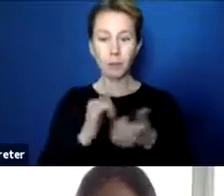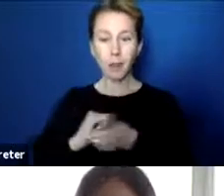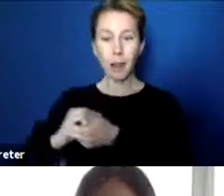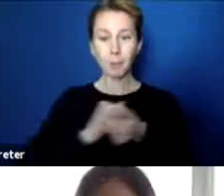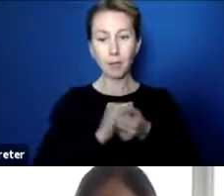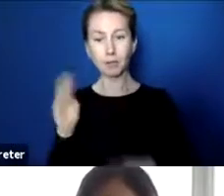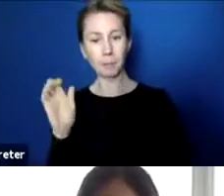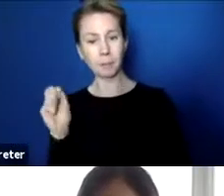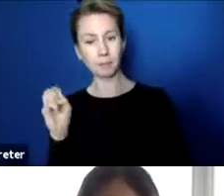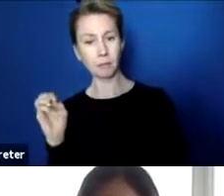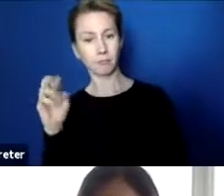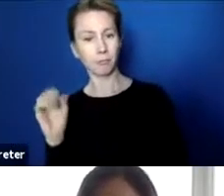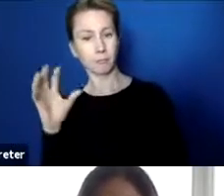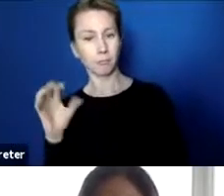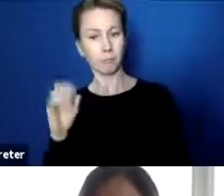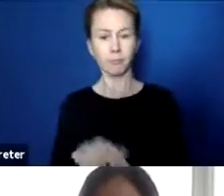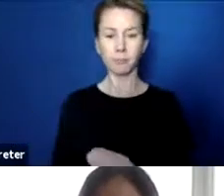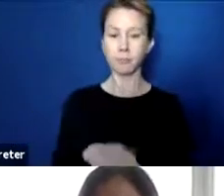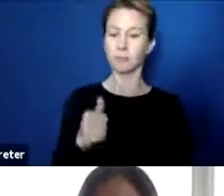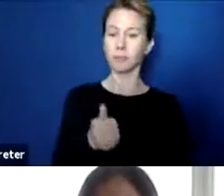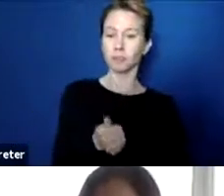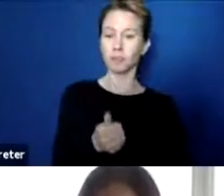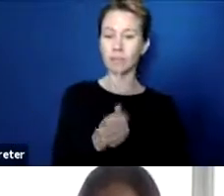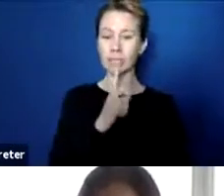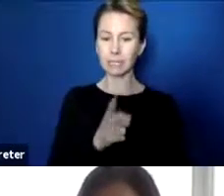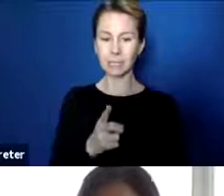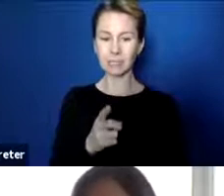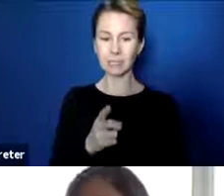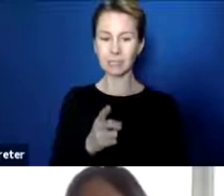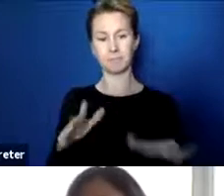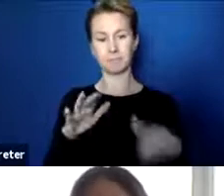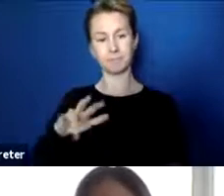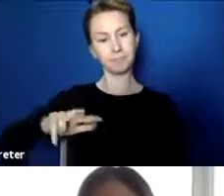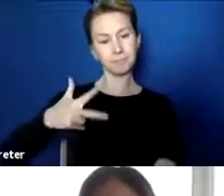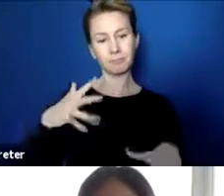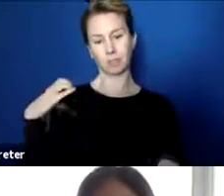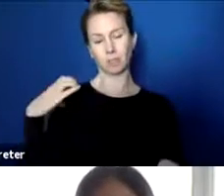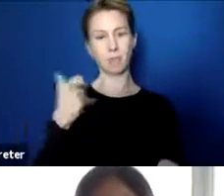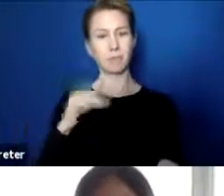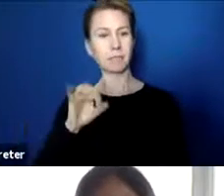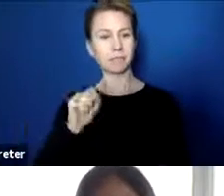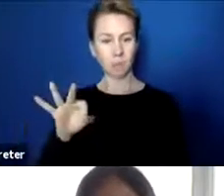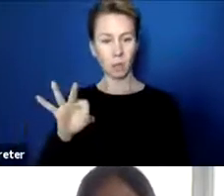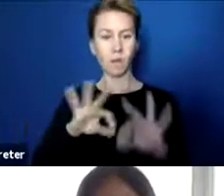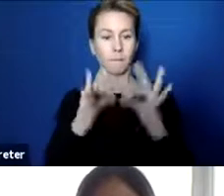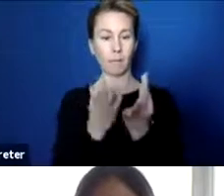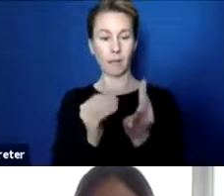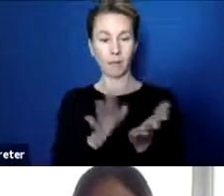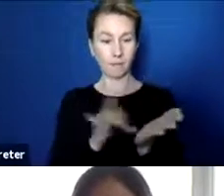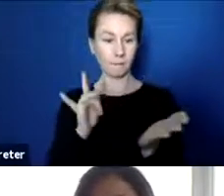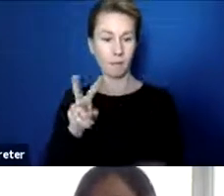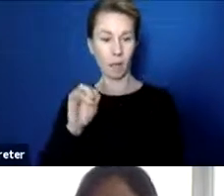counties. Shauna is part of a number of multidisciplinary teams that fight elder abuse